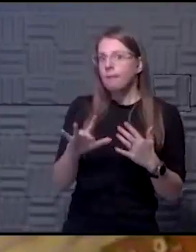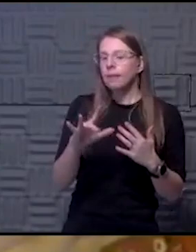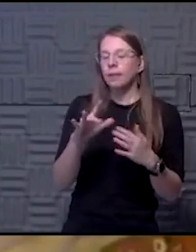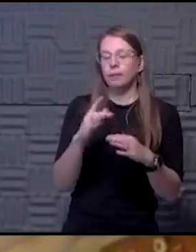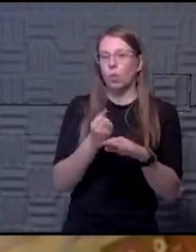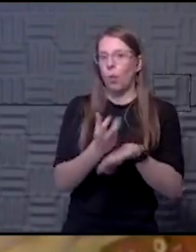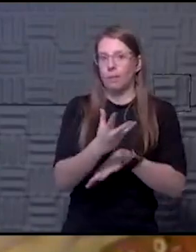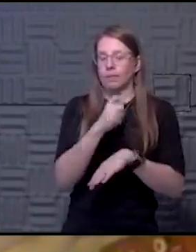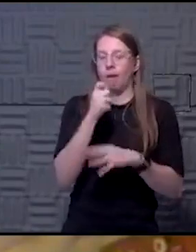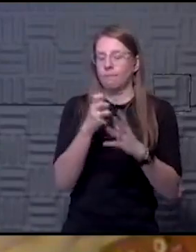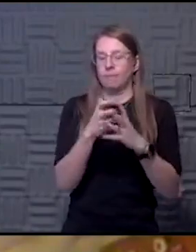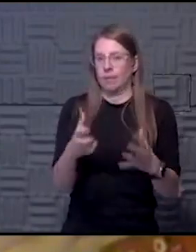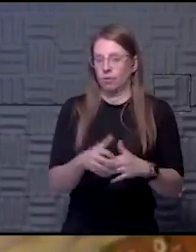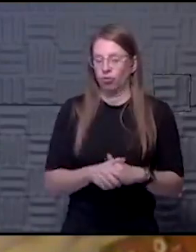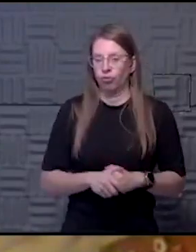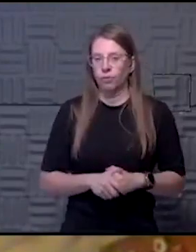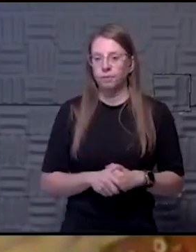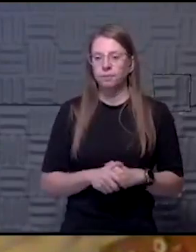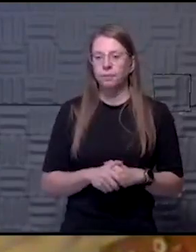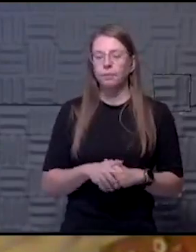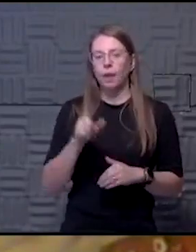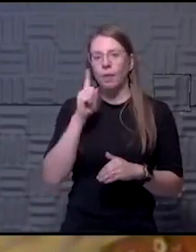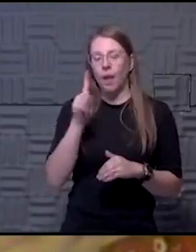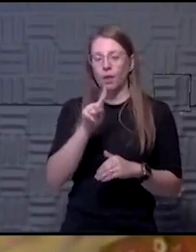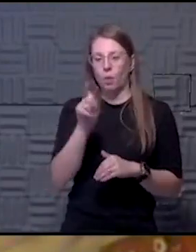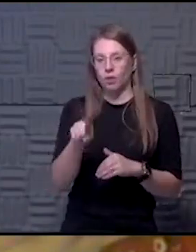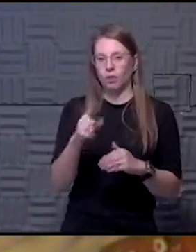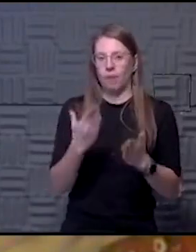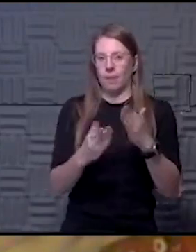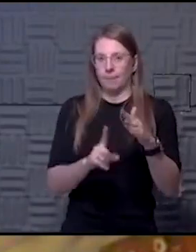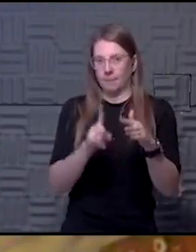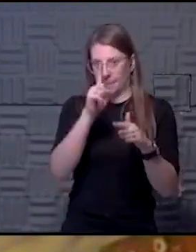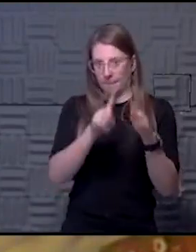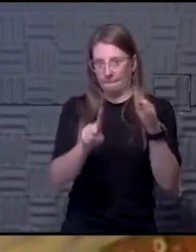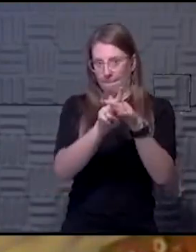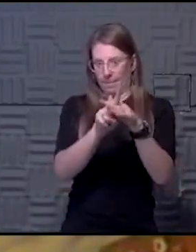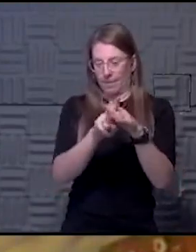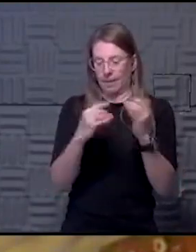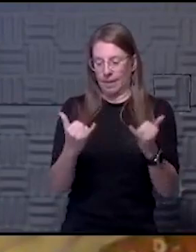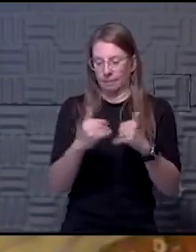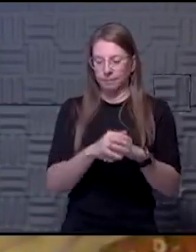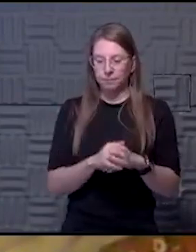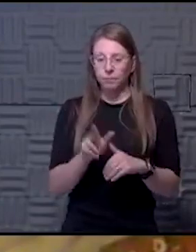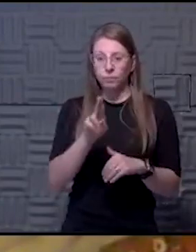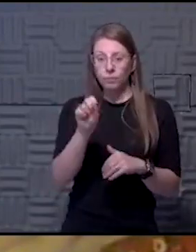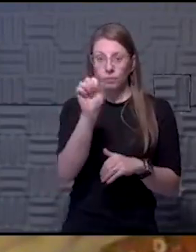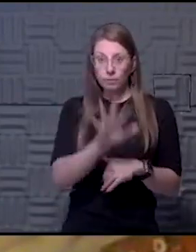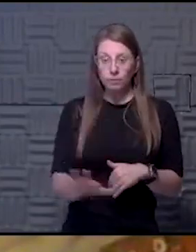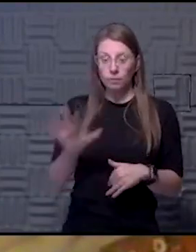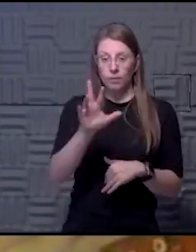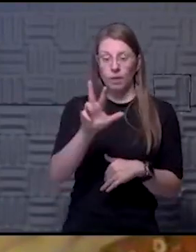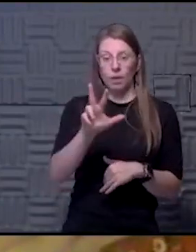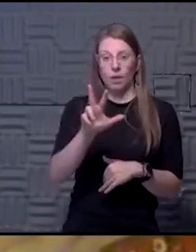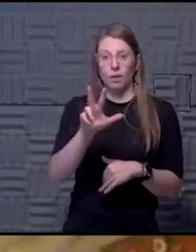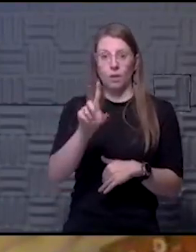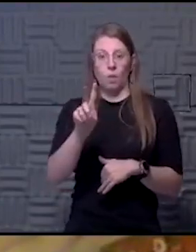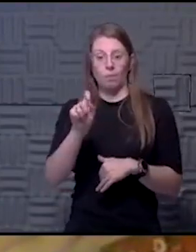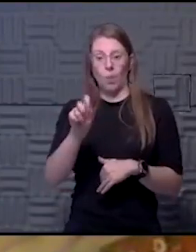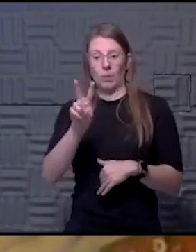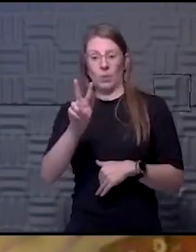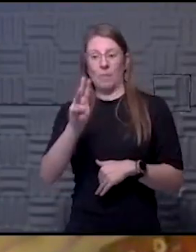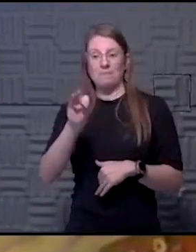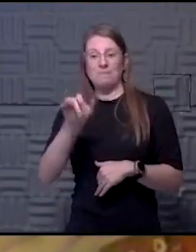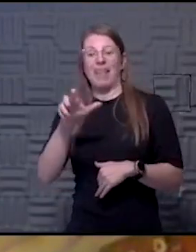numbers thinking this question might come up today. And in US-wide, of the 31.2 million doses that have